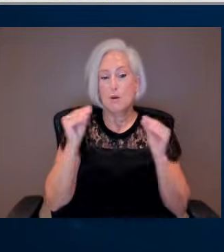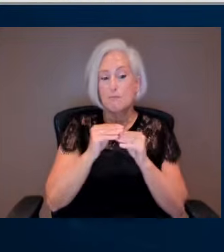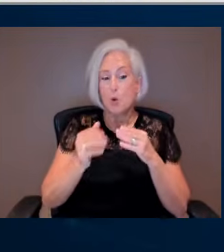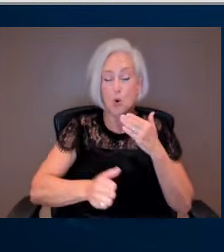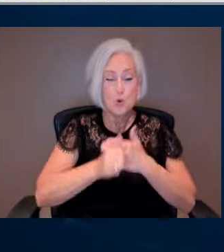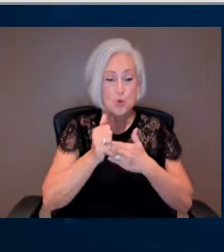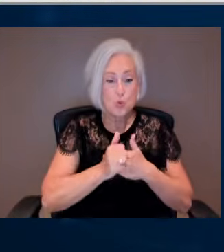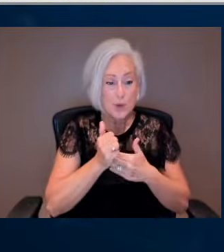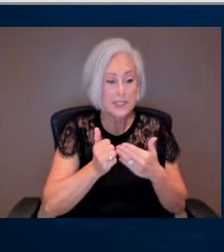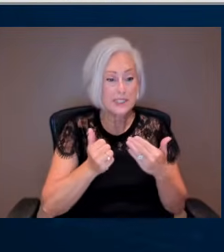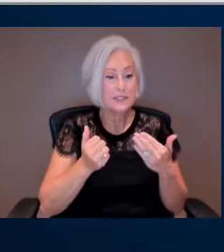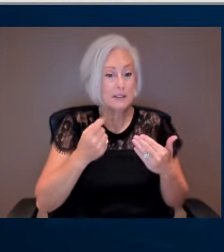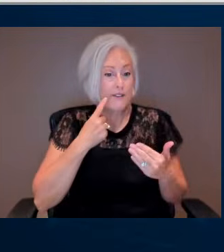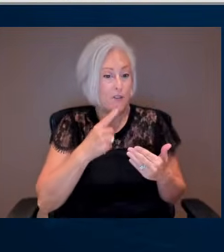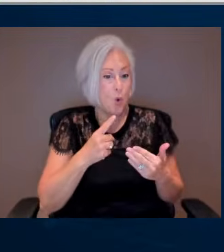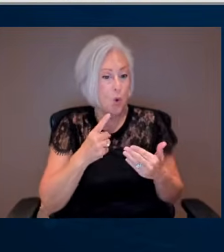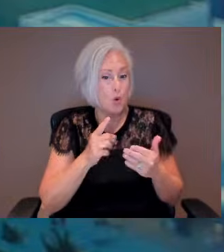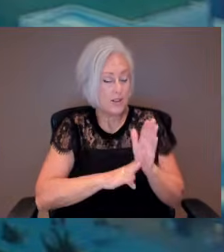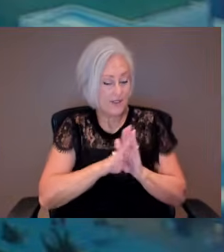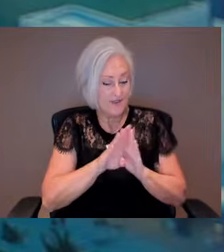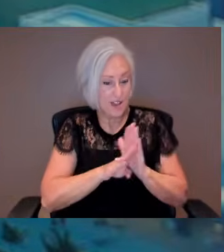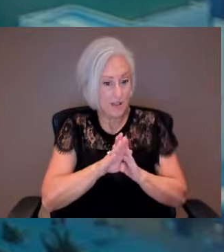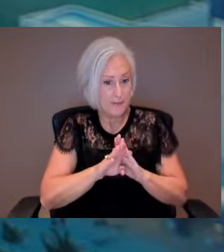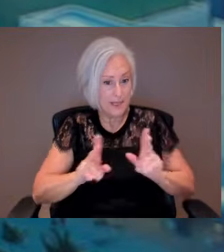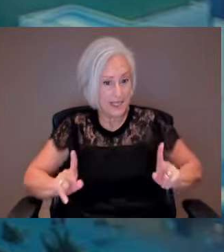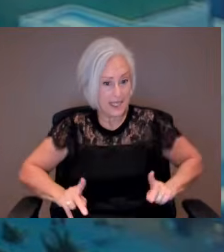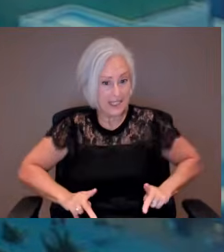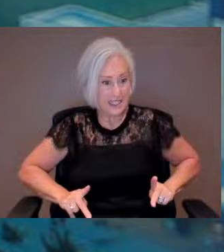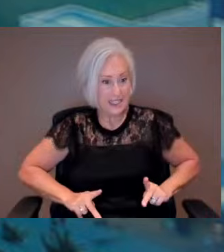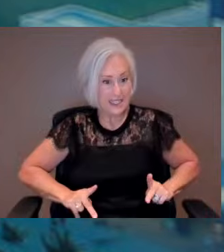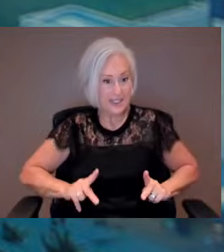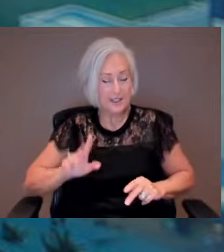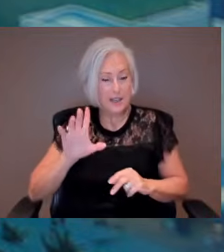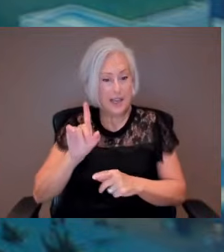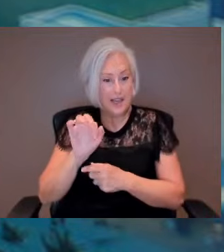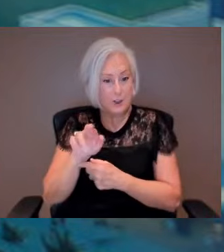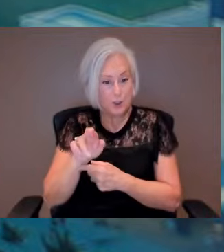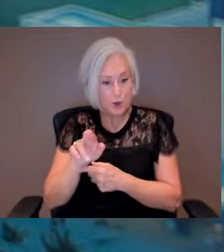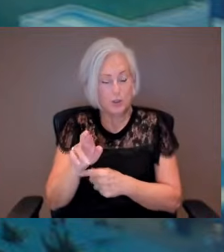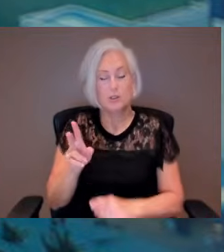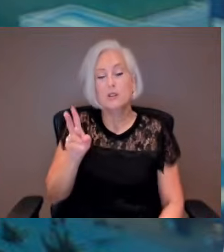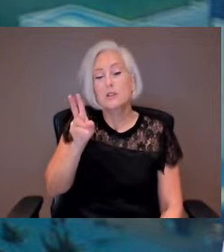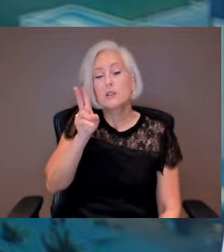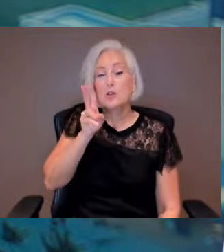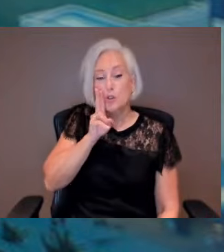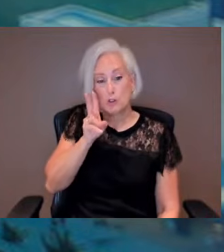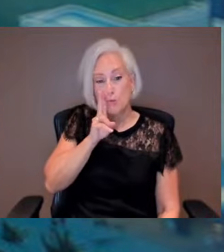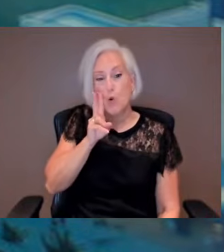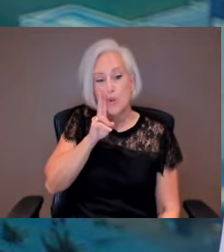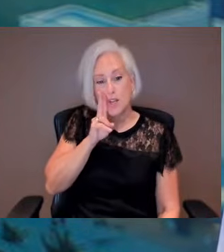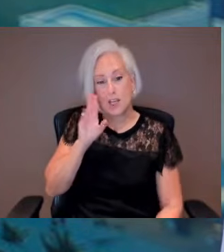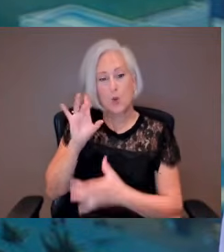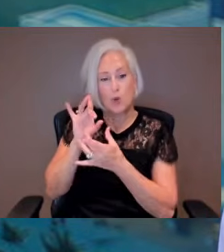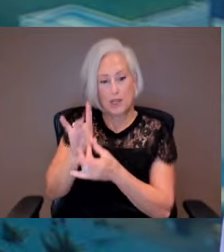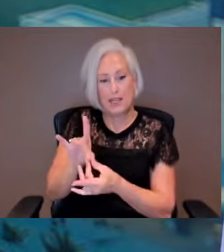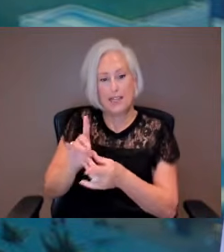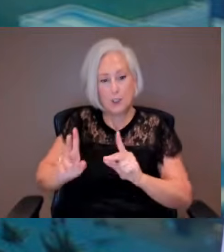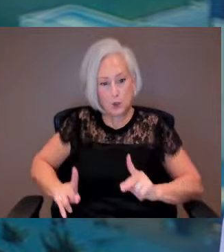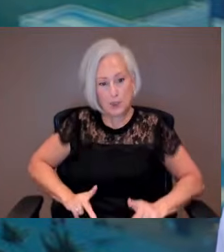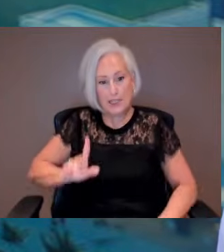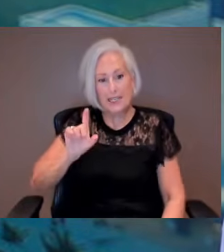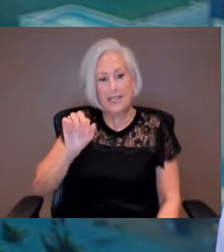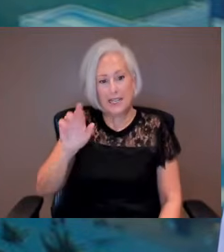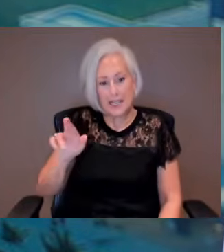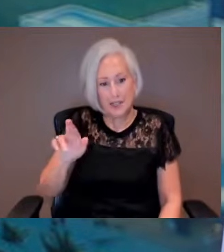cell carcinoma? There are some. I mean, we do know that smoking is associated. It looks like there may be some trends